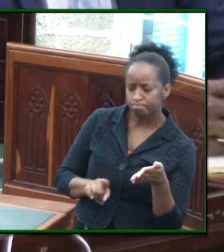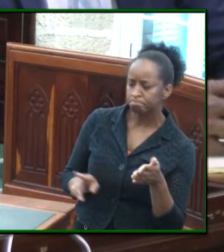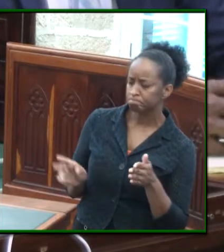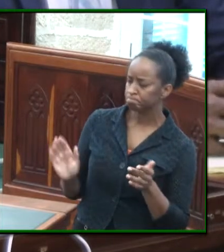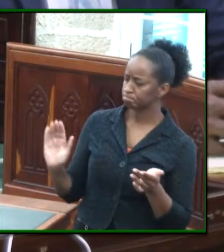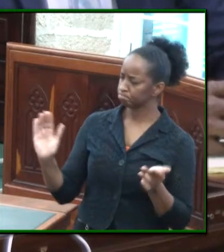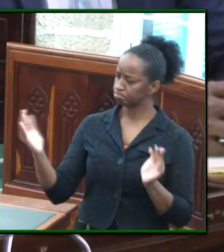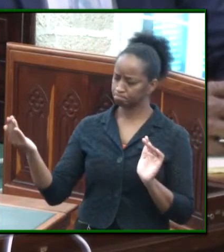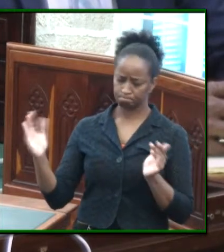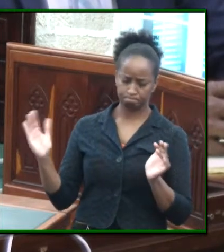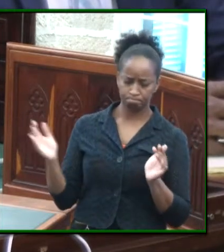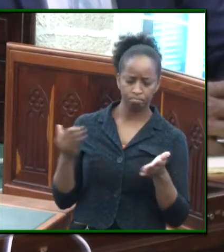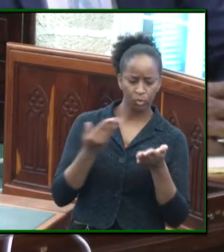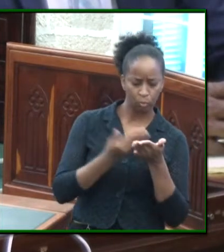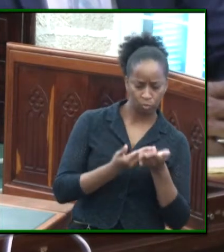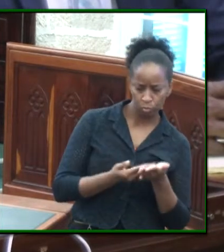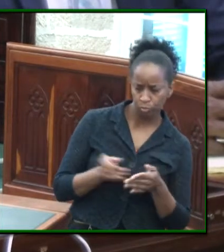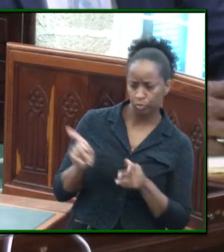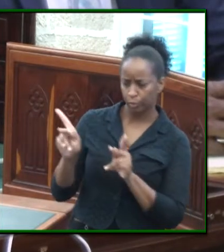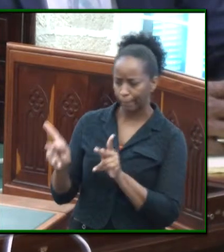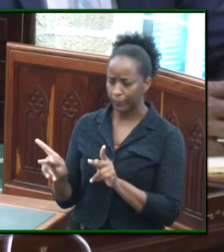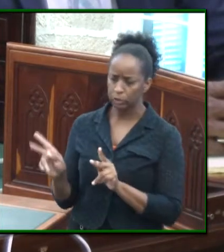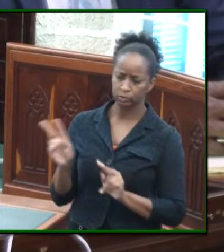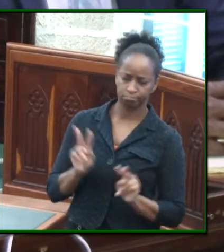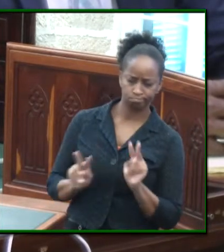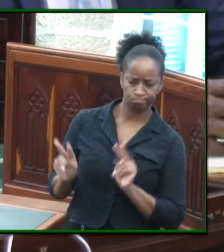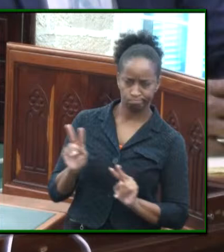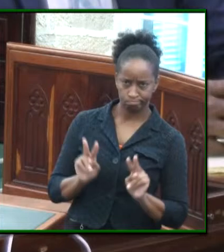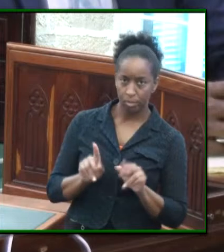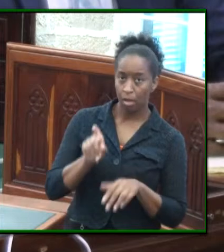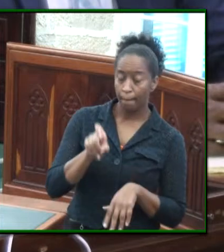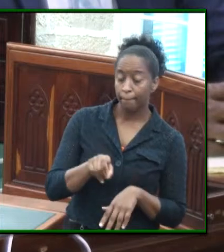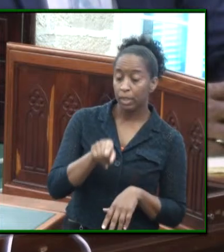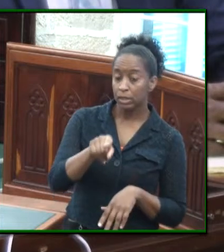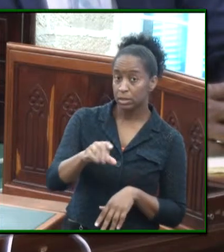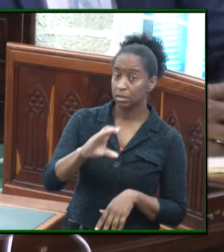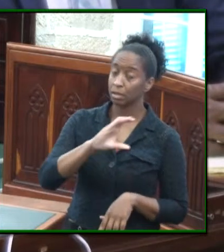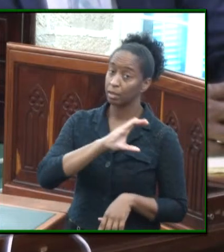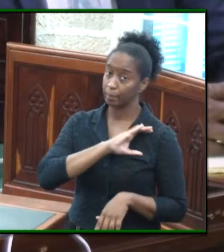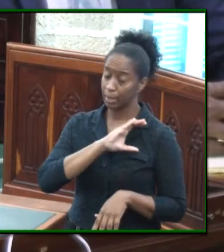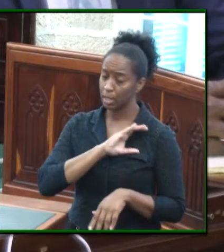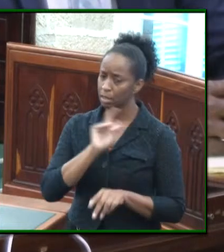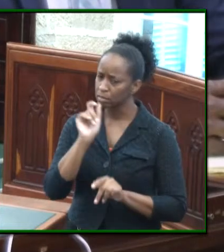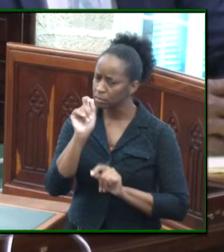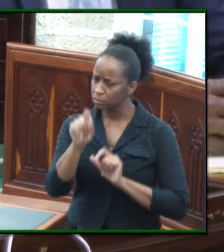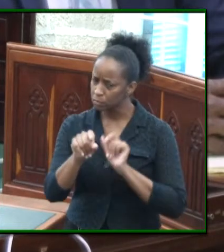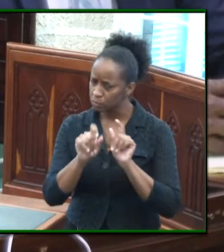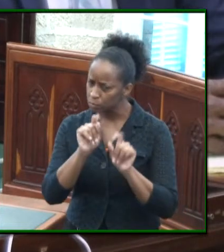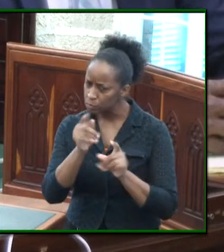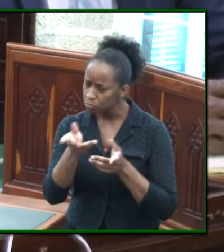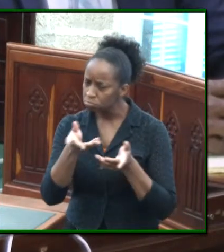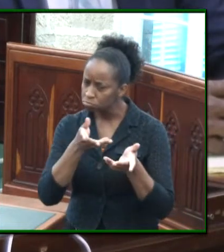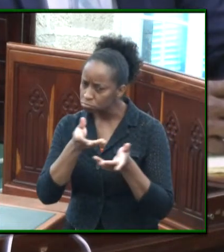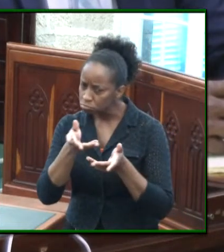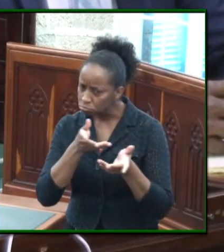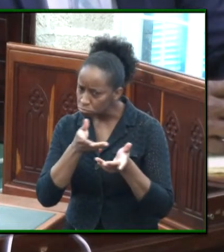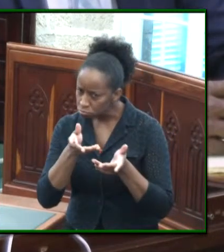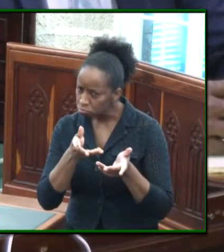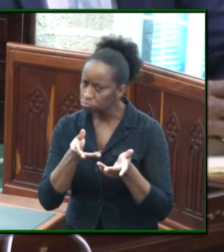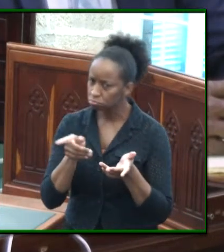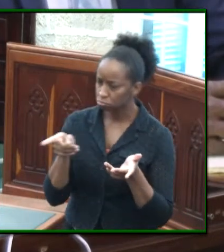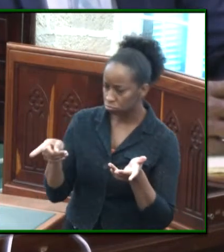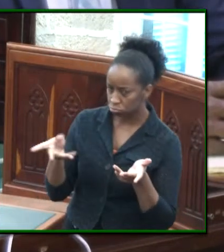to determine whether it is a reasonable thing to do to expunge his record. There was a